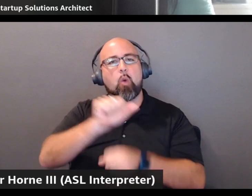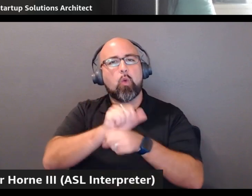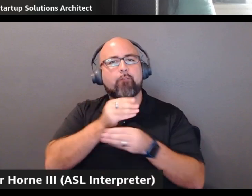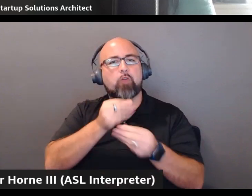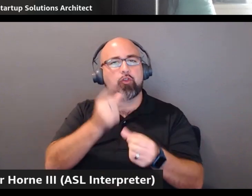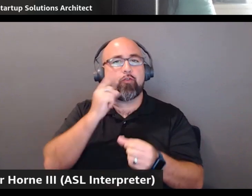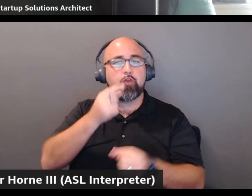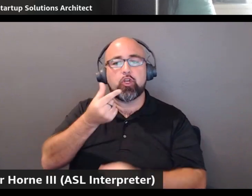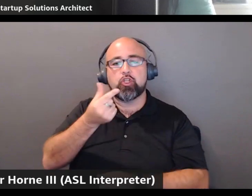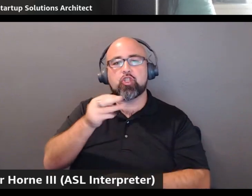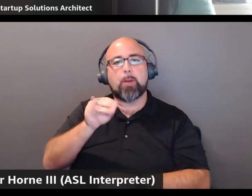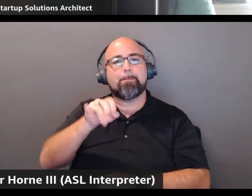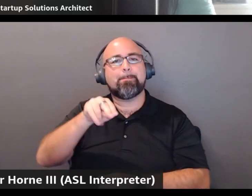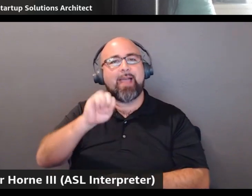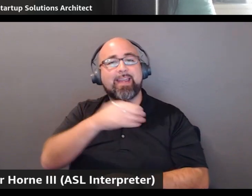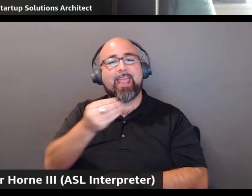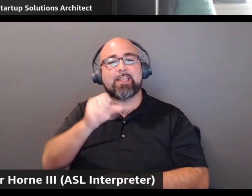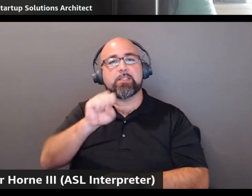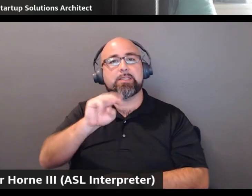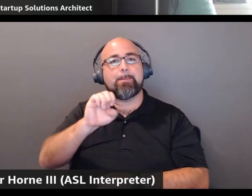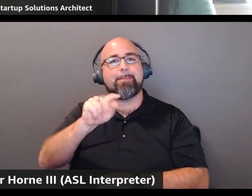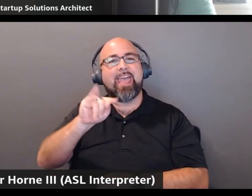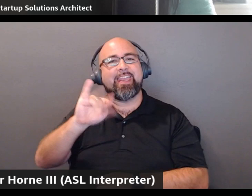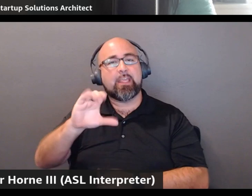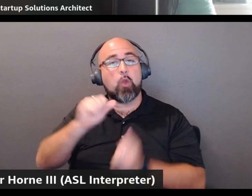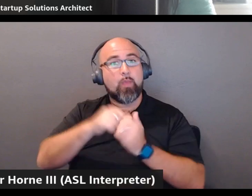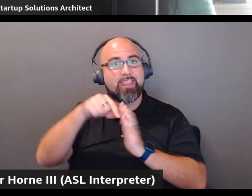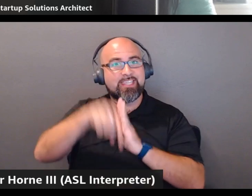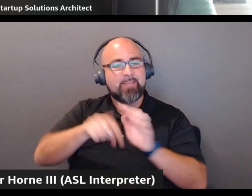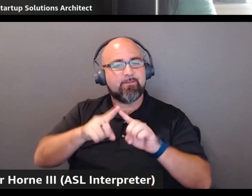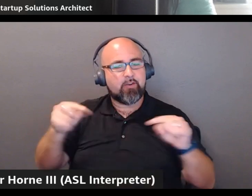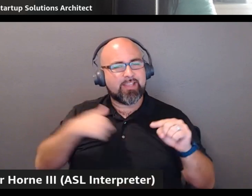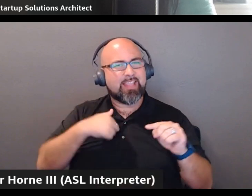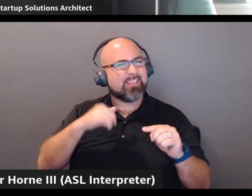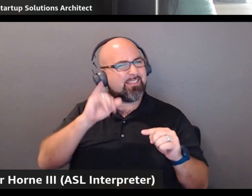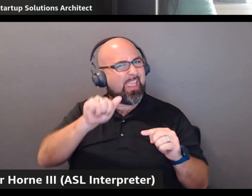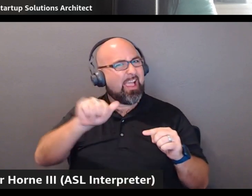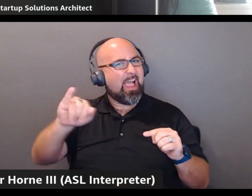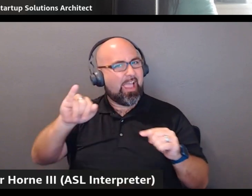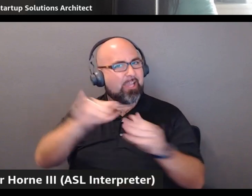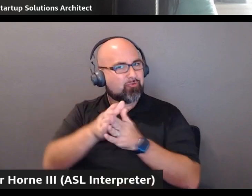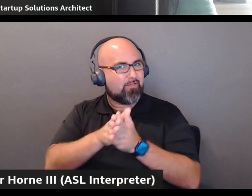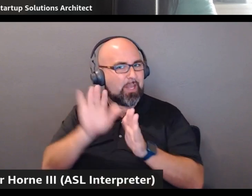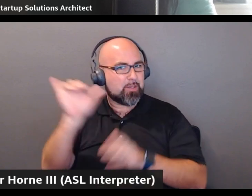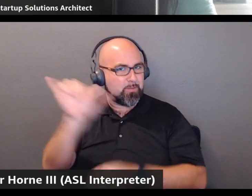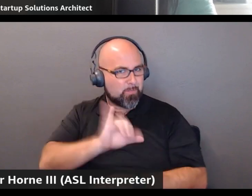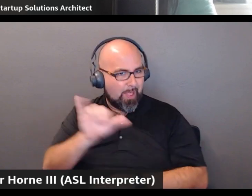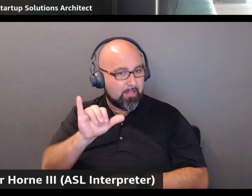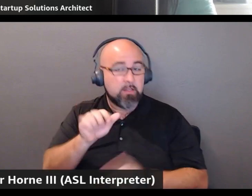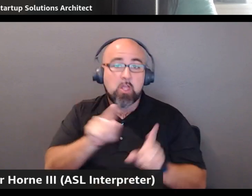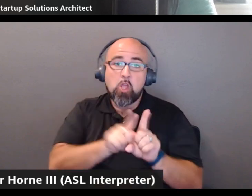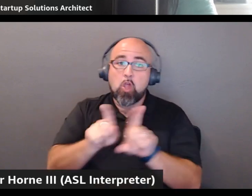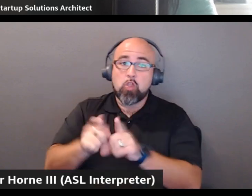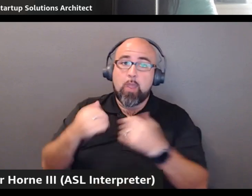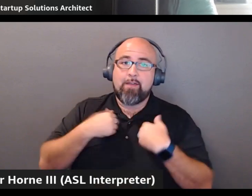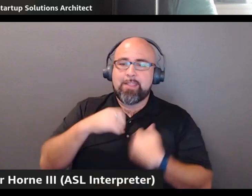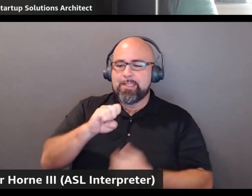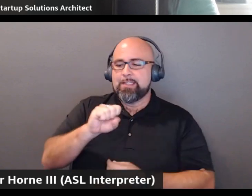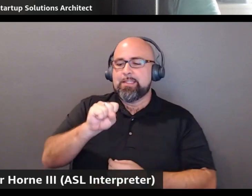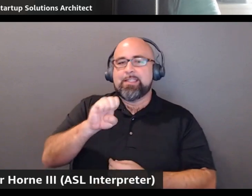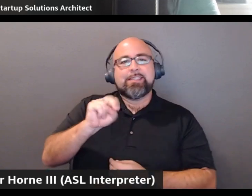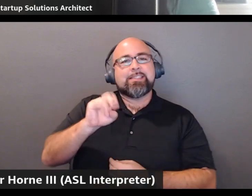somatic, including their deep variant, which is also AI-driven as well. And then we also have the Synteon